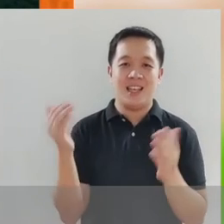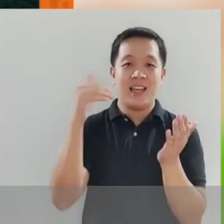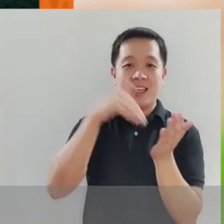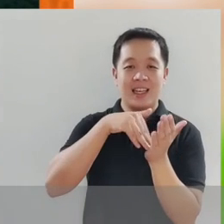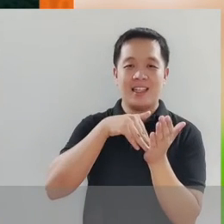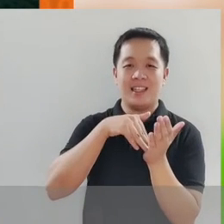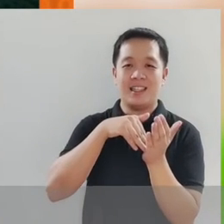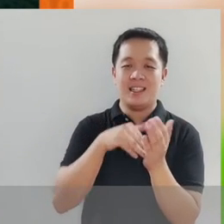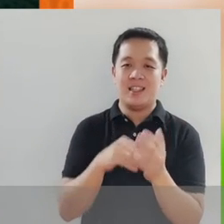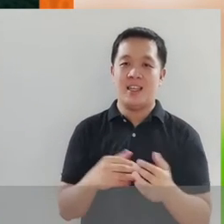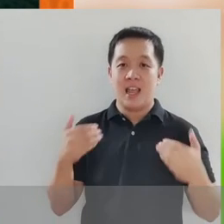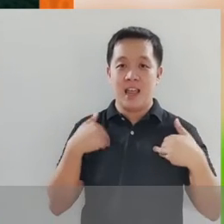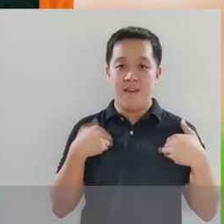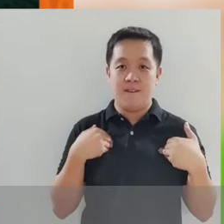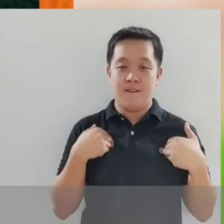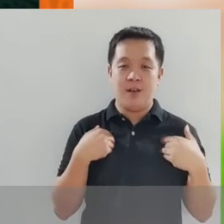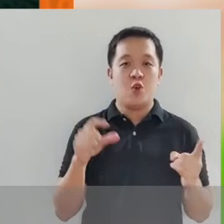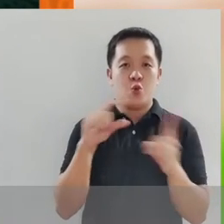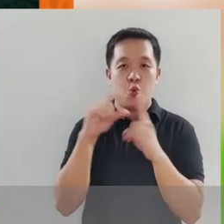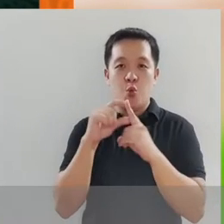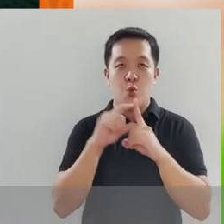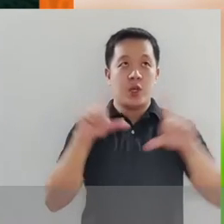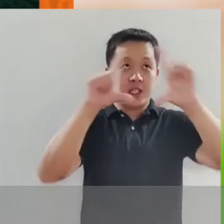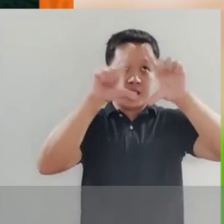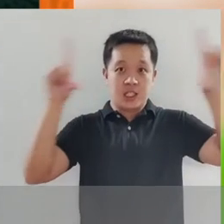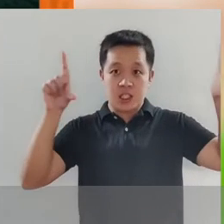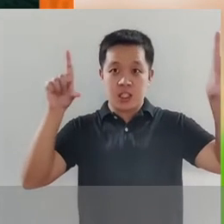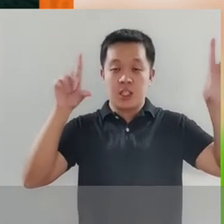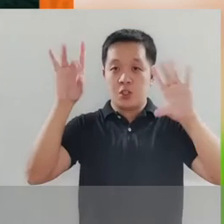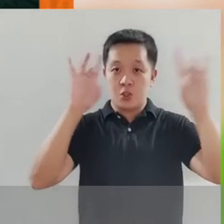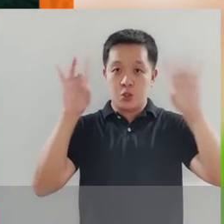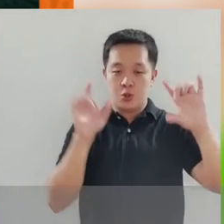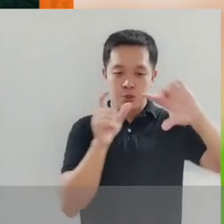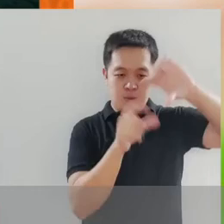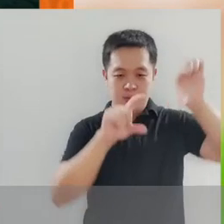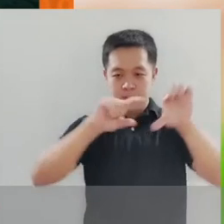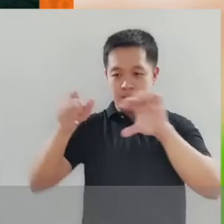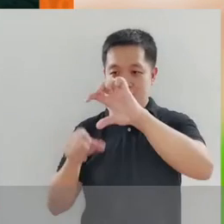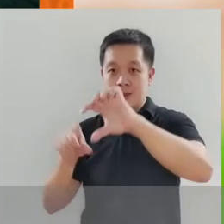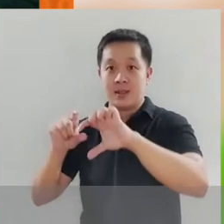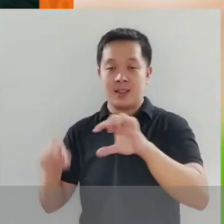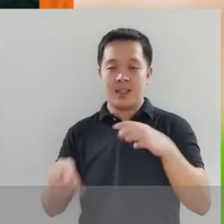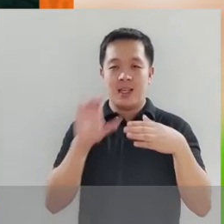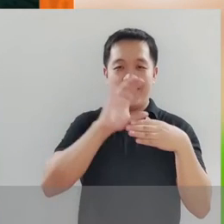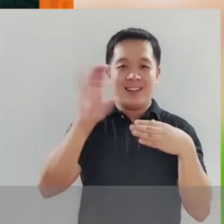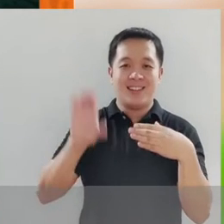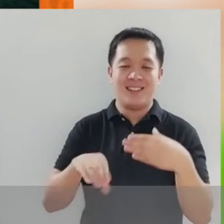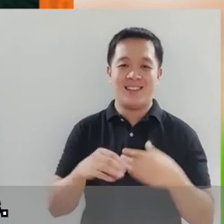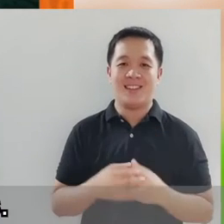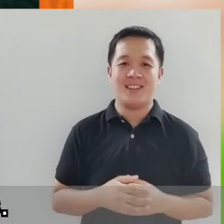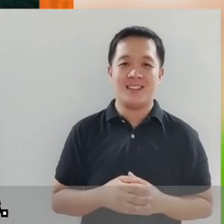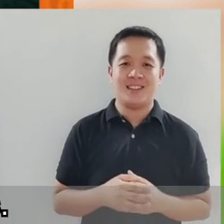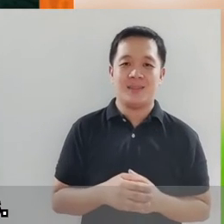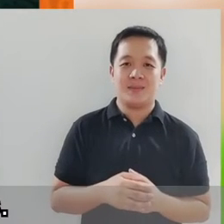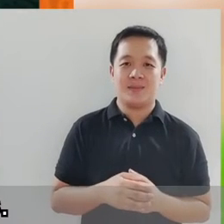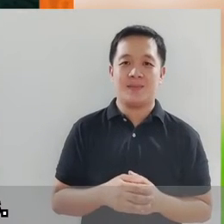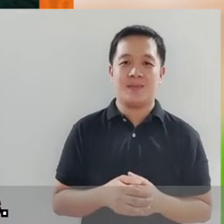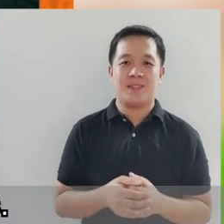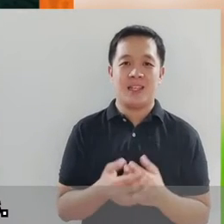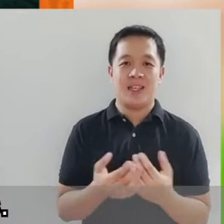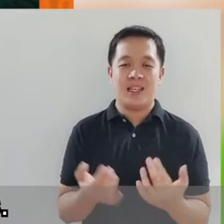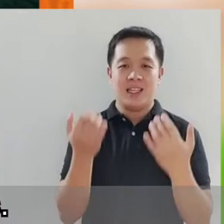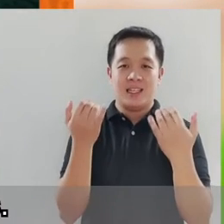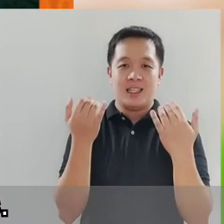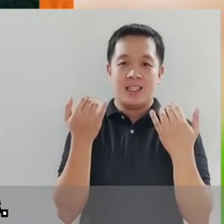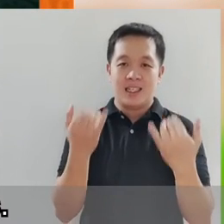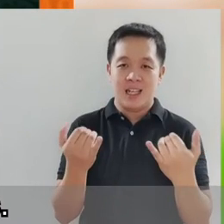Again, use the words from the word bank to complete the crossword puzzle. This time,